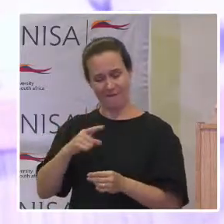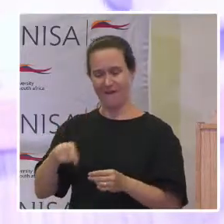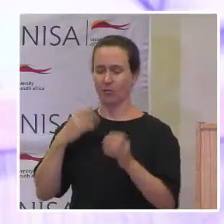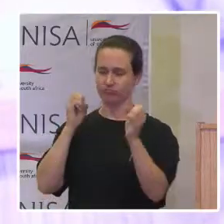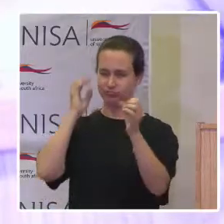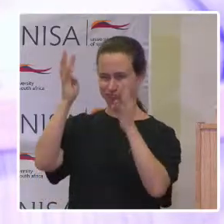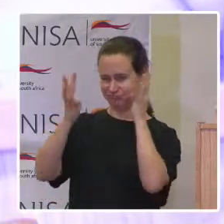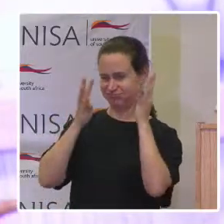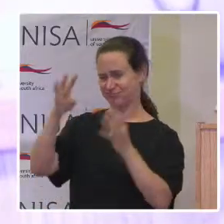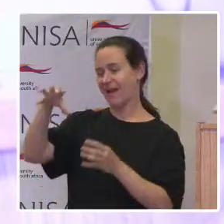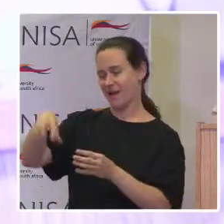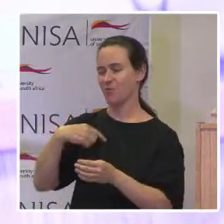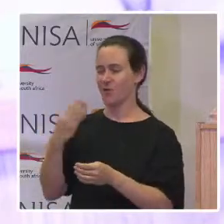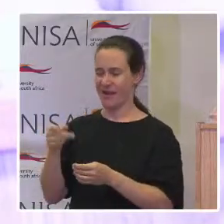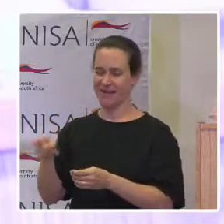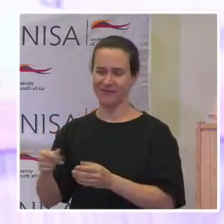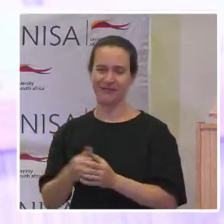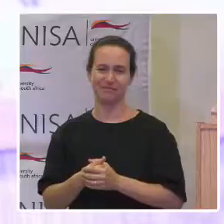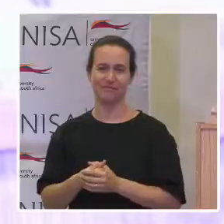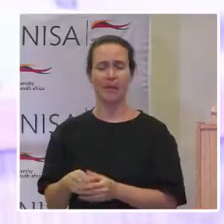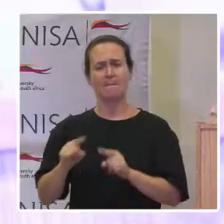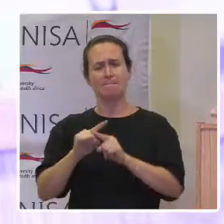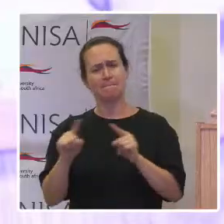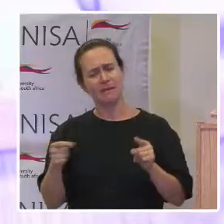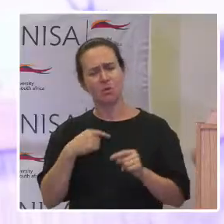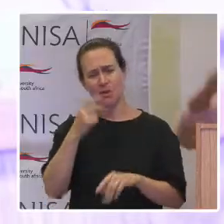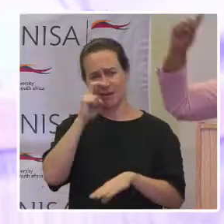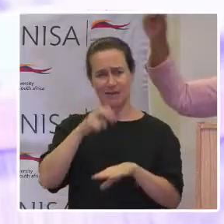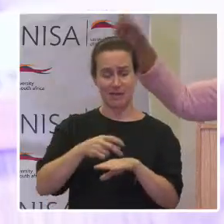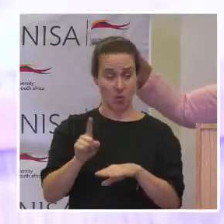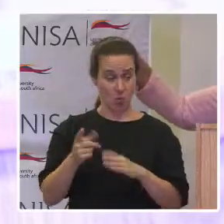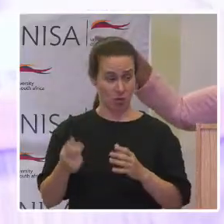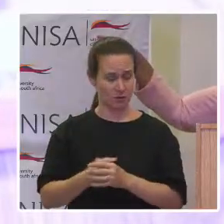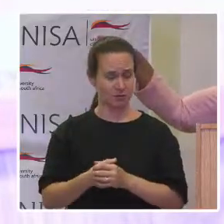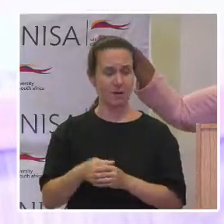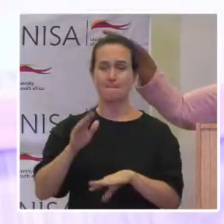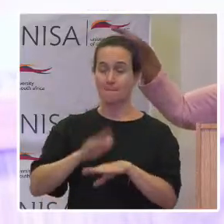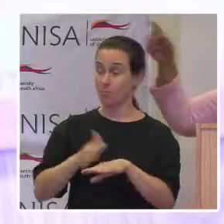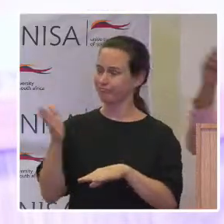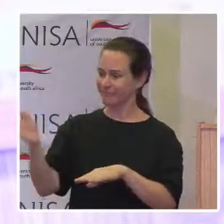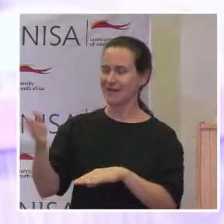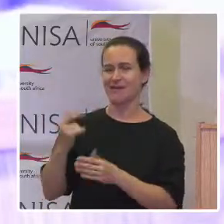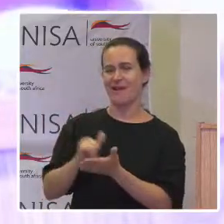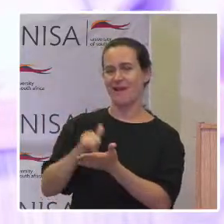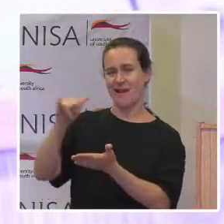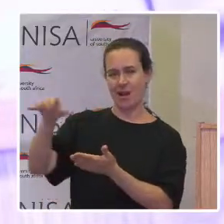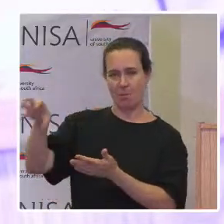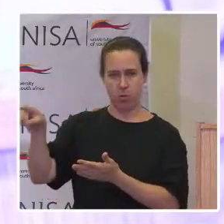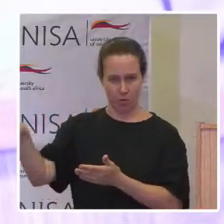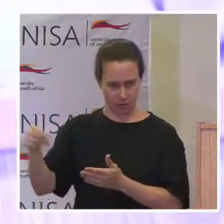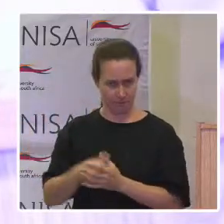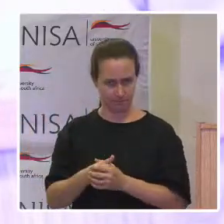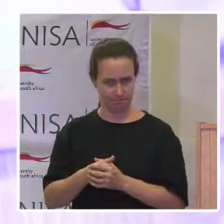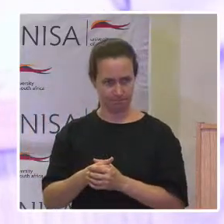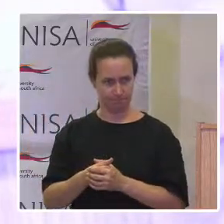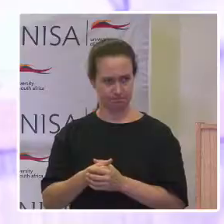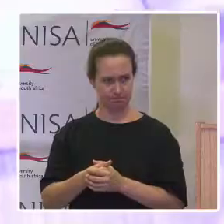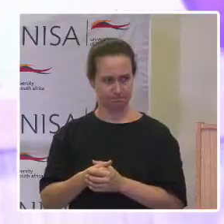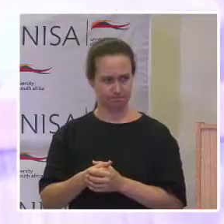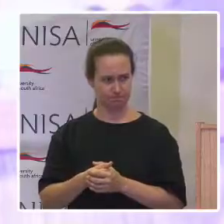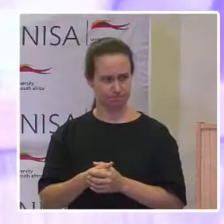in Tanyelo. But then we need that way in the airports. Because when we talk about